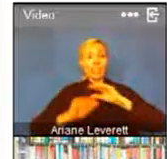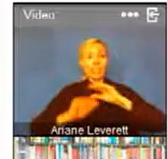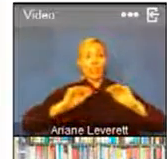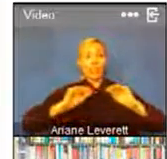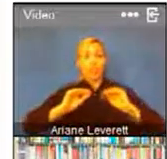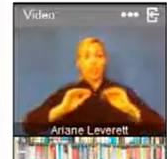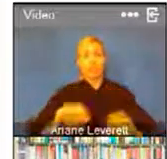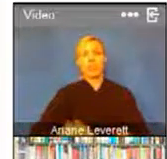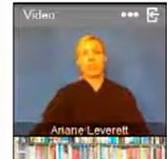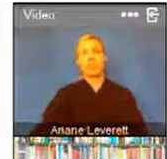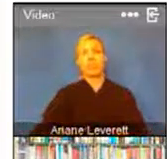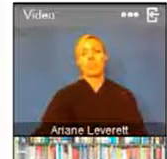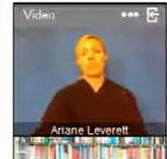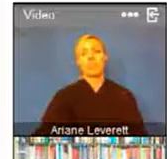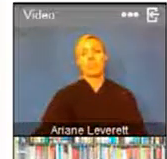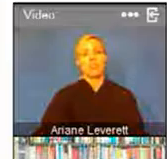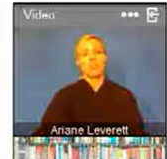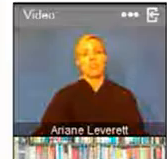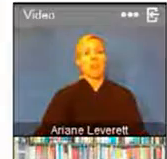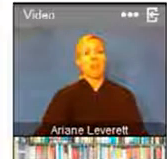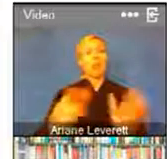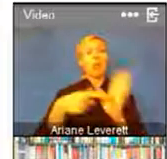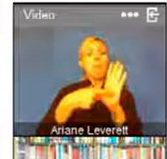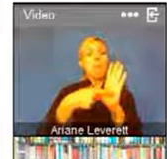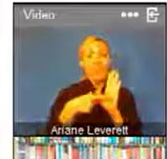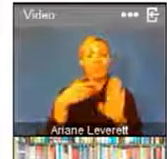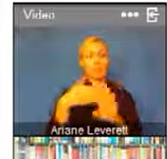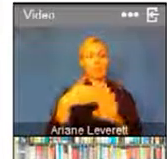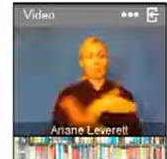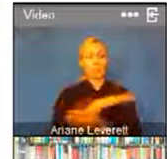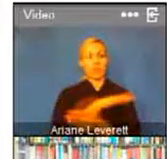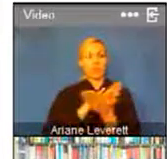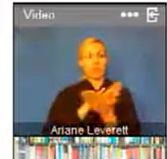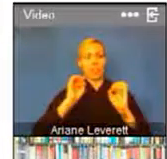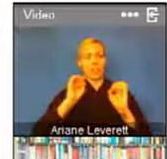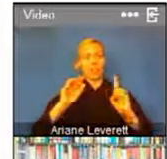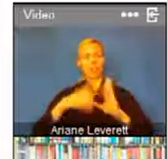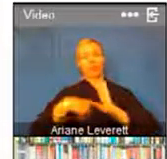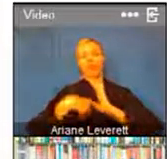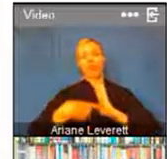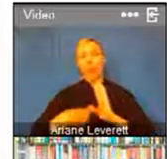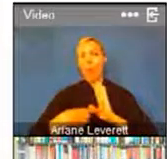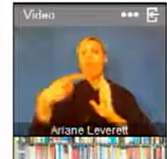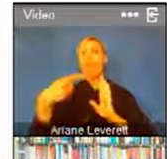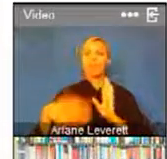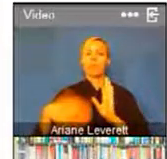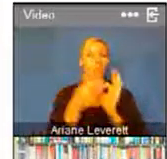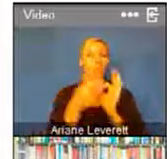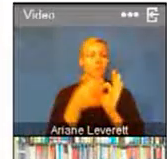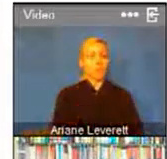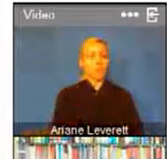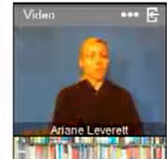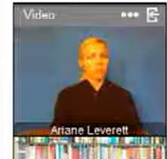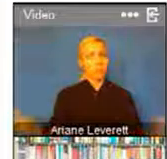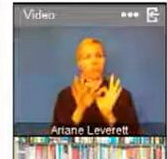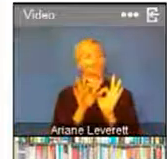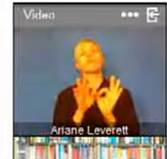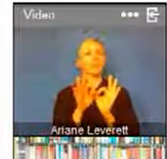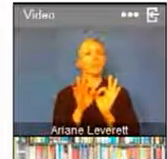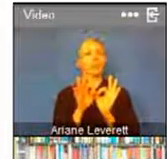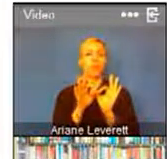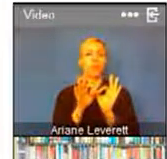abolition of school fees, sorry for that, provision of social cash transfers, mobile kindergartens,